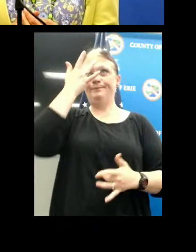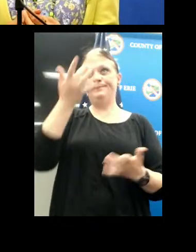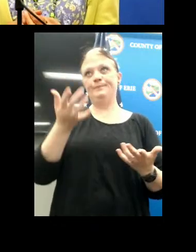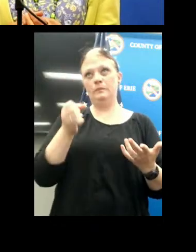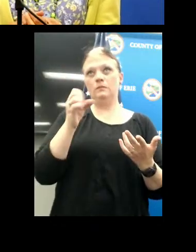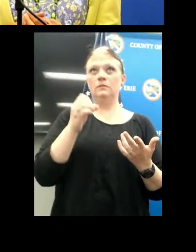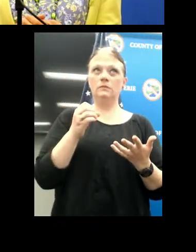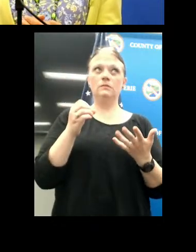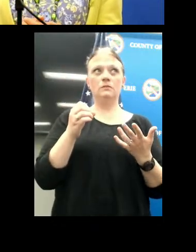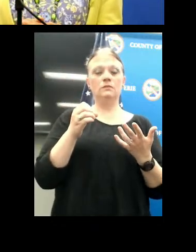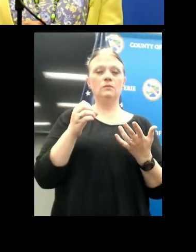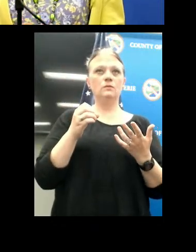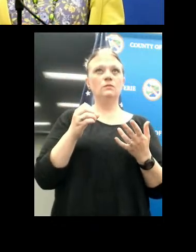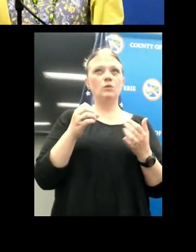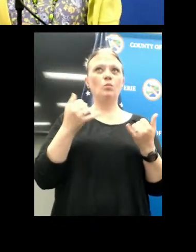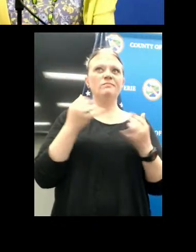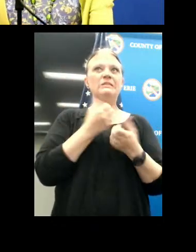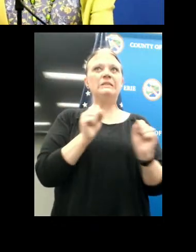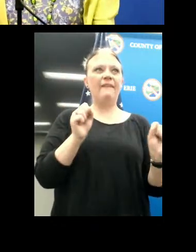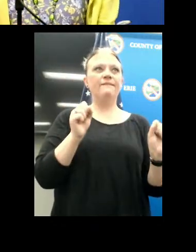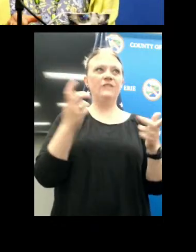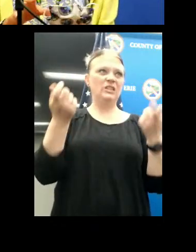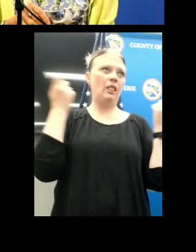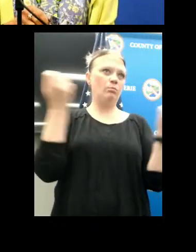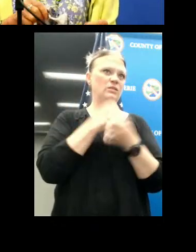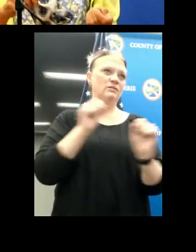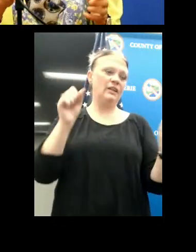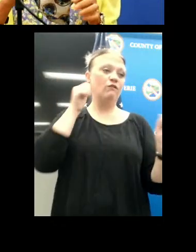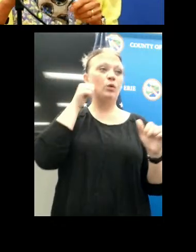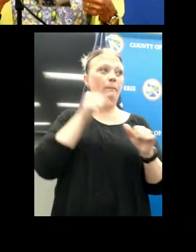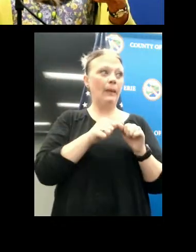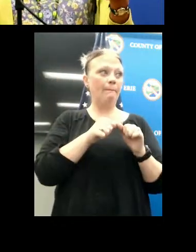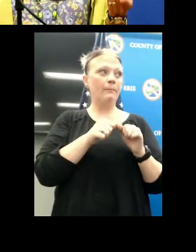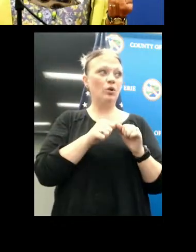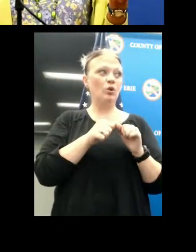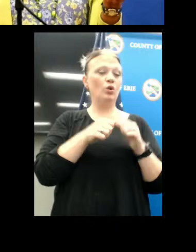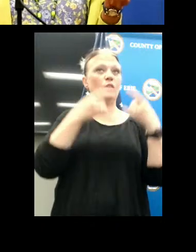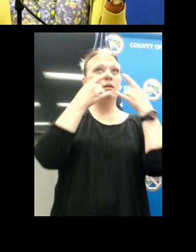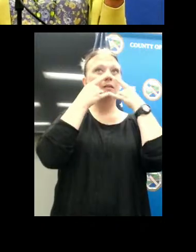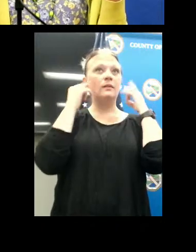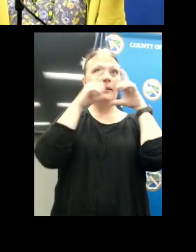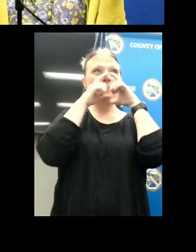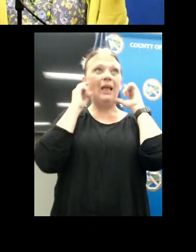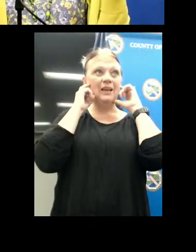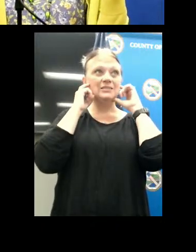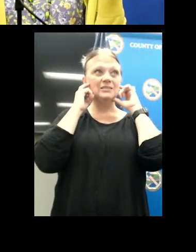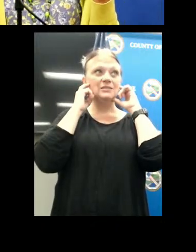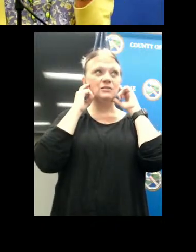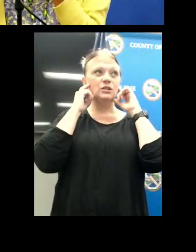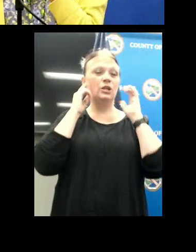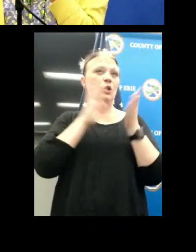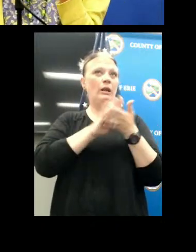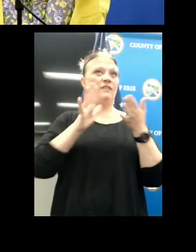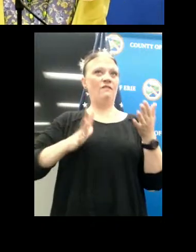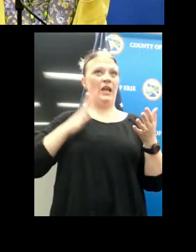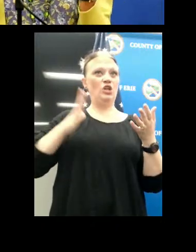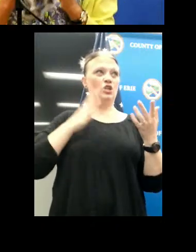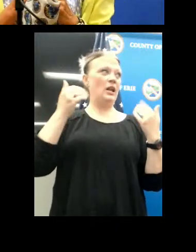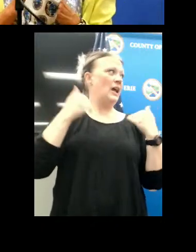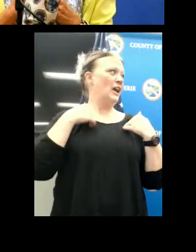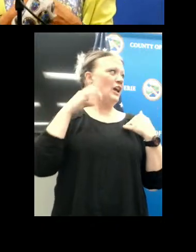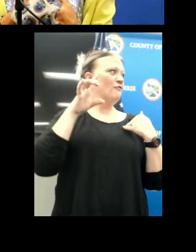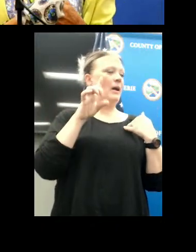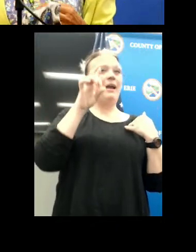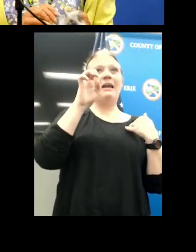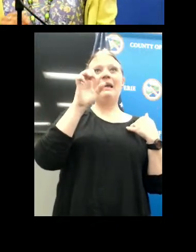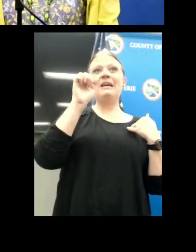So we want to play it safe and celebrate safely. Remember, wear your masks. They are a great fashion statement. I brought my dead mask